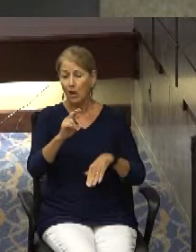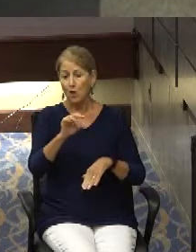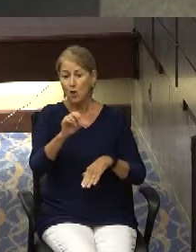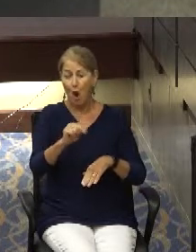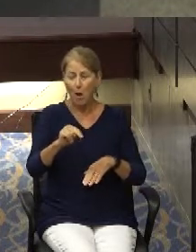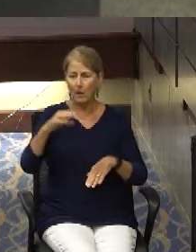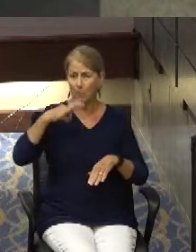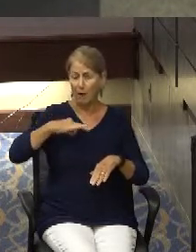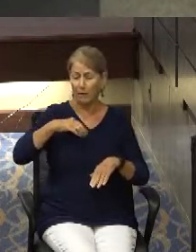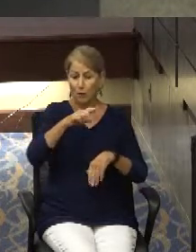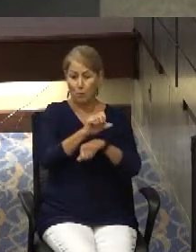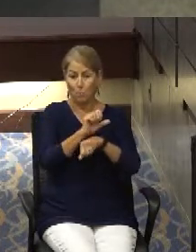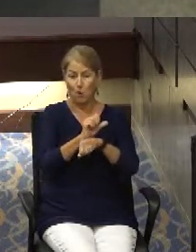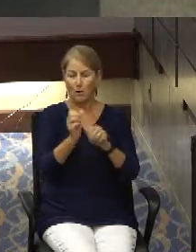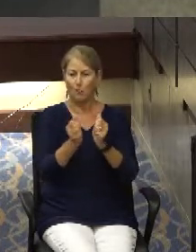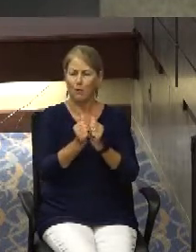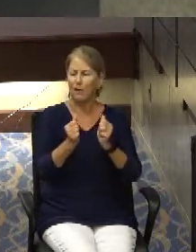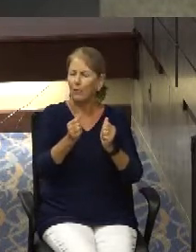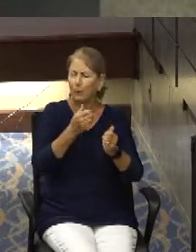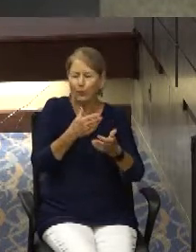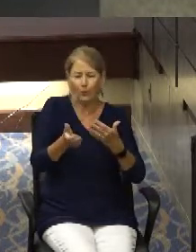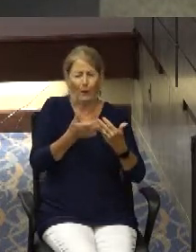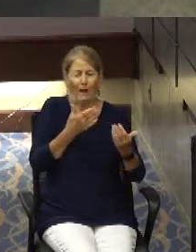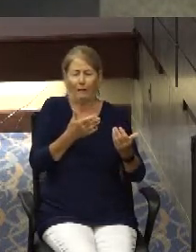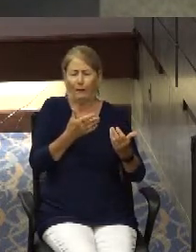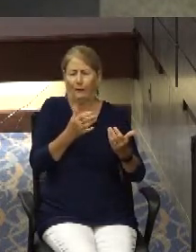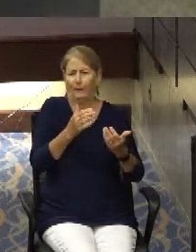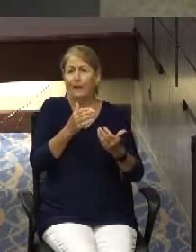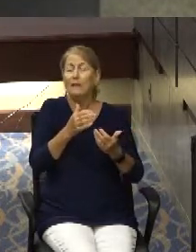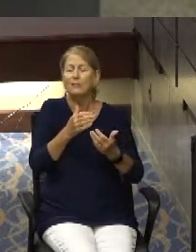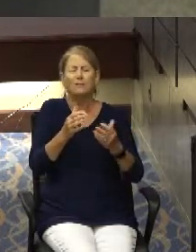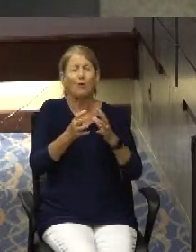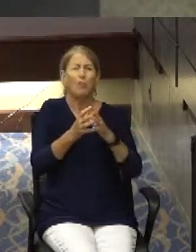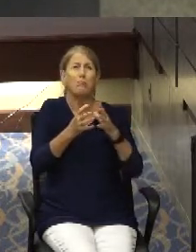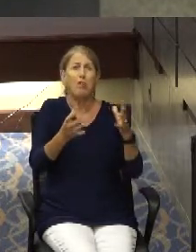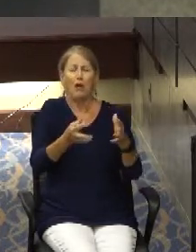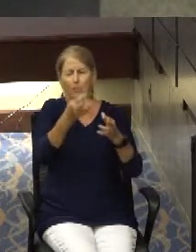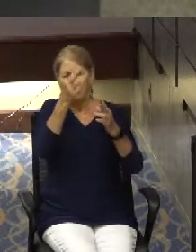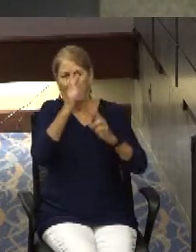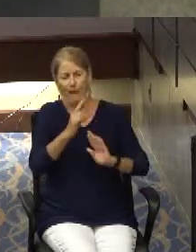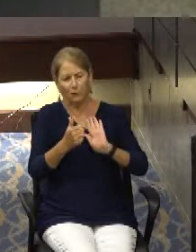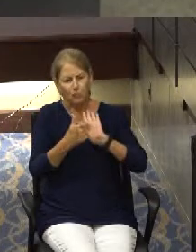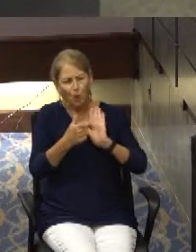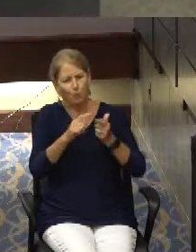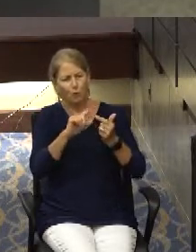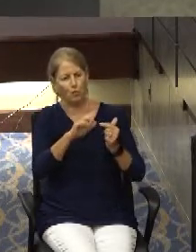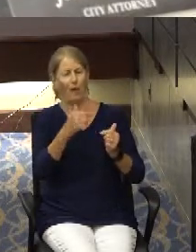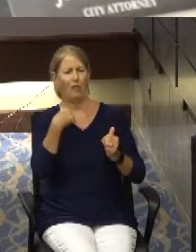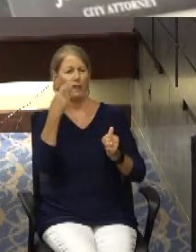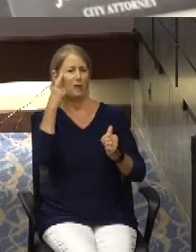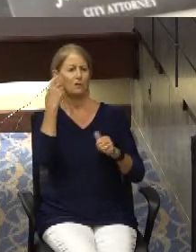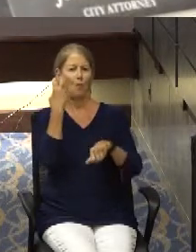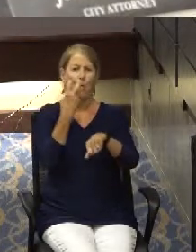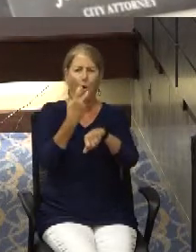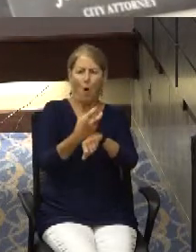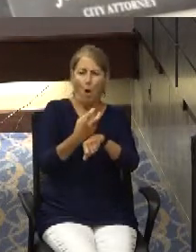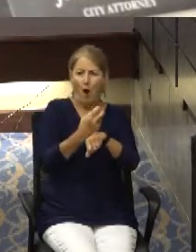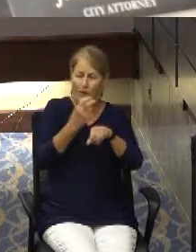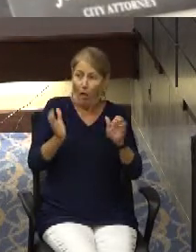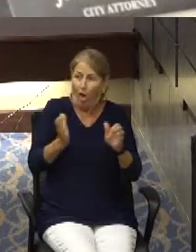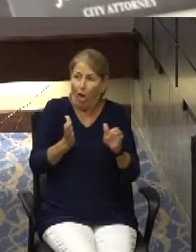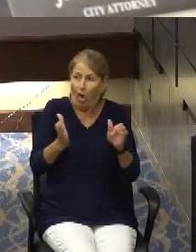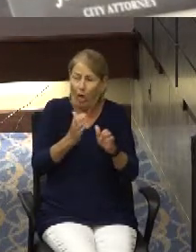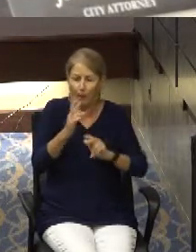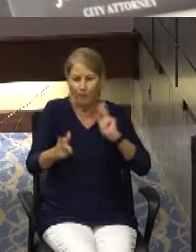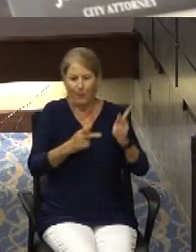or whomever it might be, just this great respect. I think it's hard to herd cats like our council when you're in a